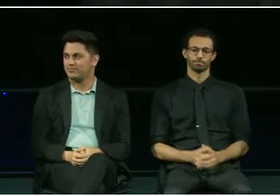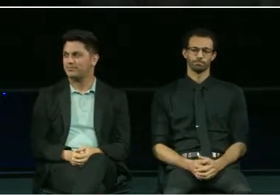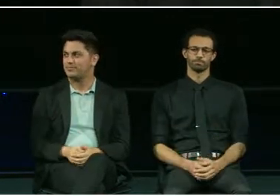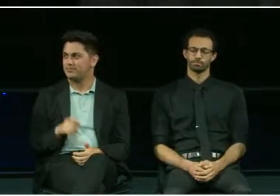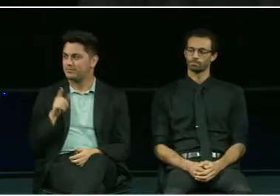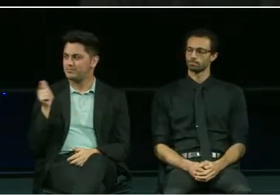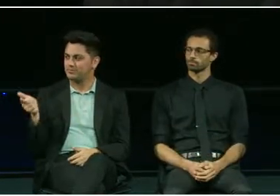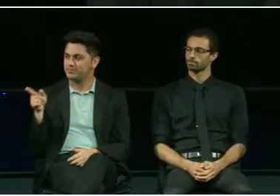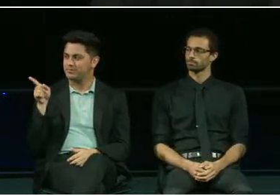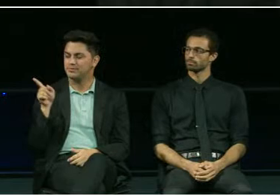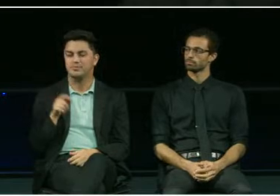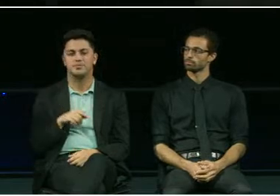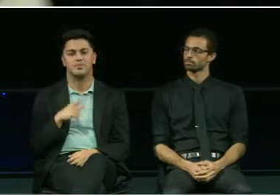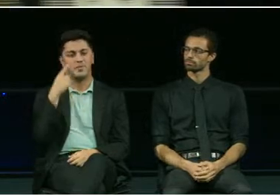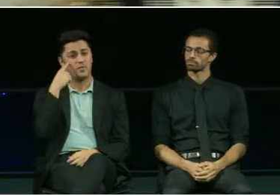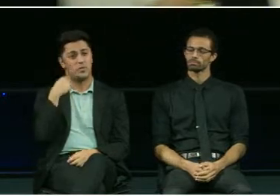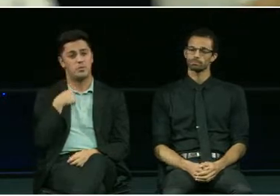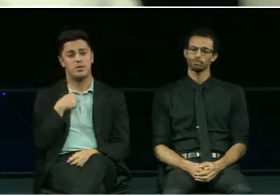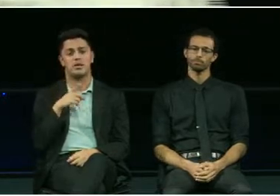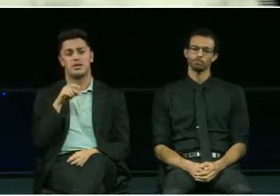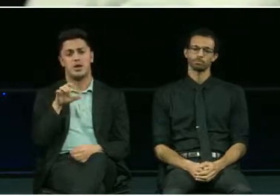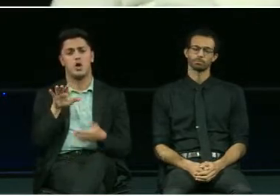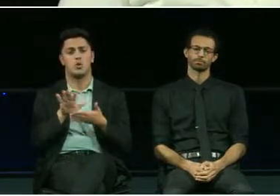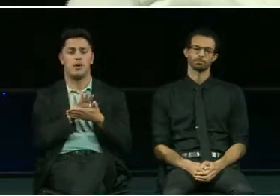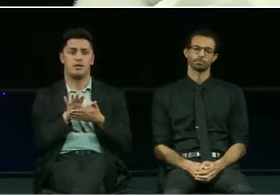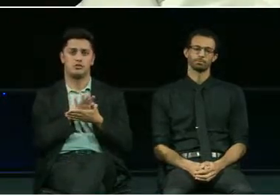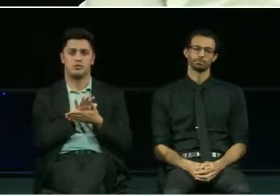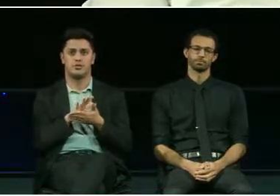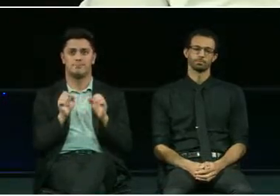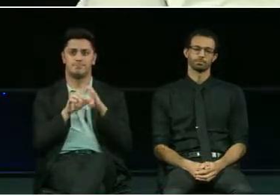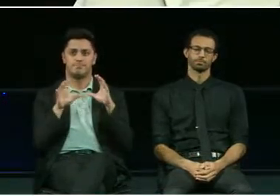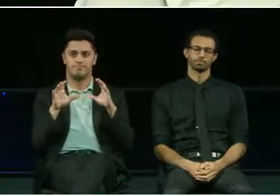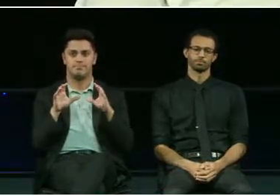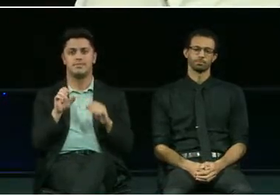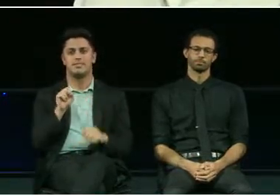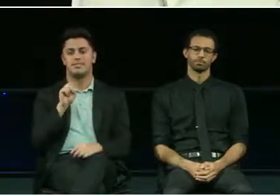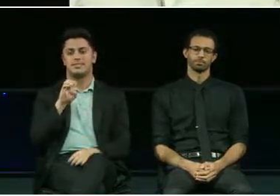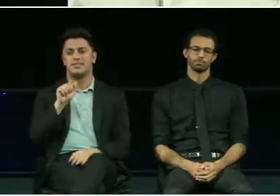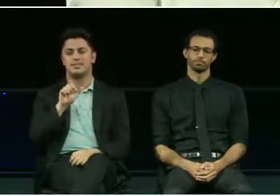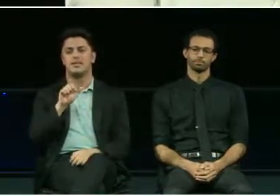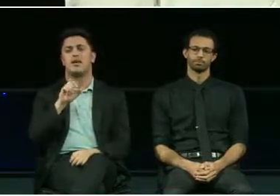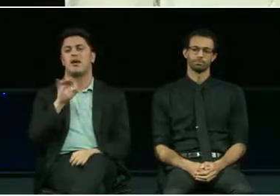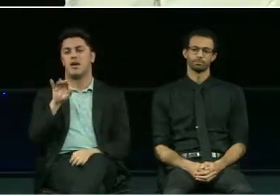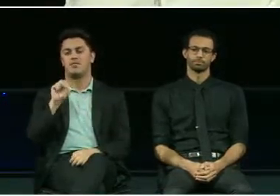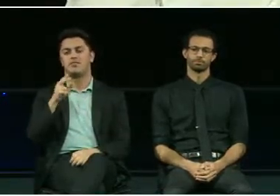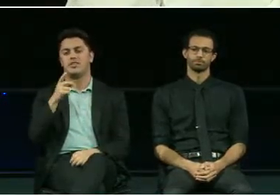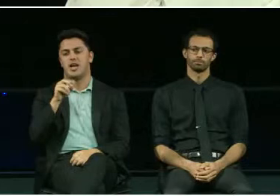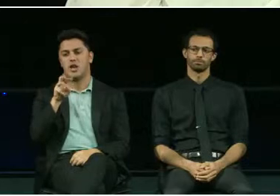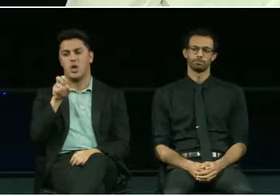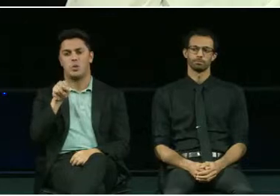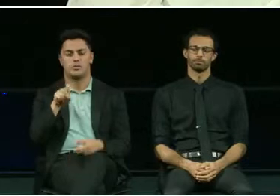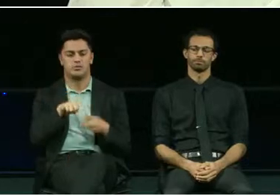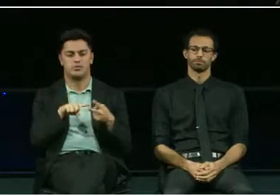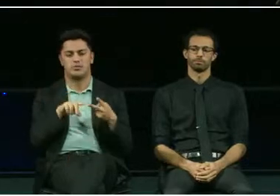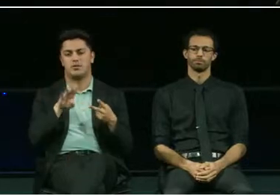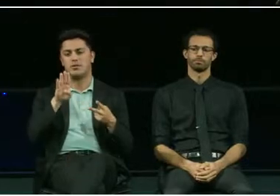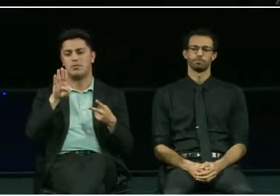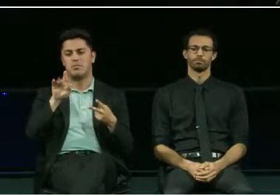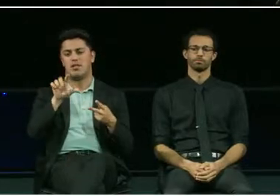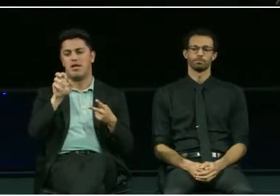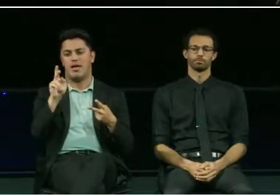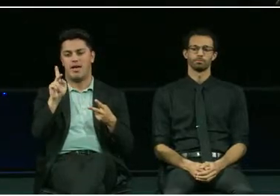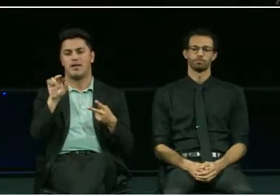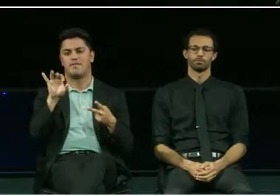Well, I think for me, a documentary is like Sea of Shadows, Viranga, Blackfish, all basically